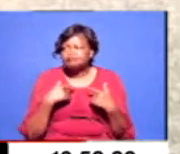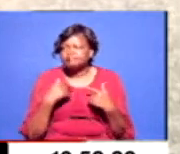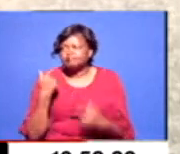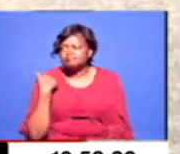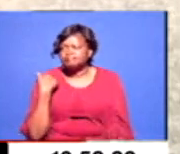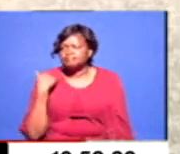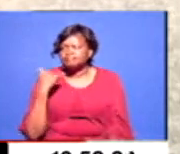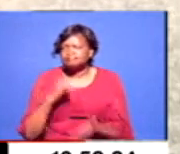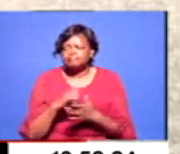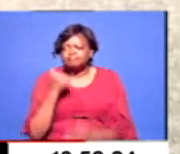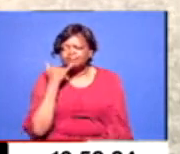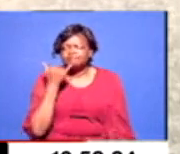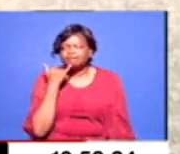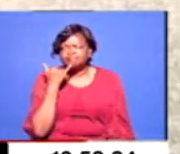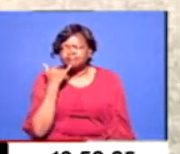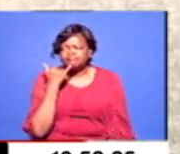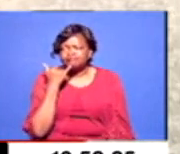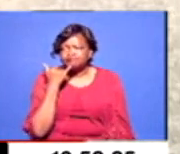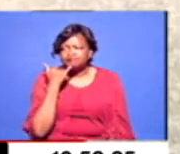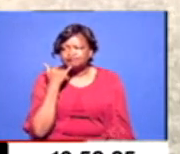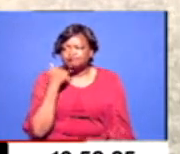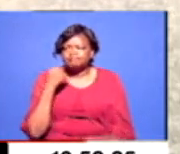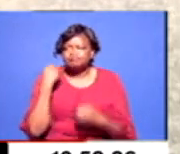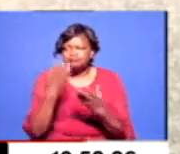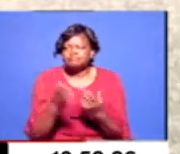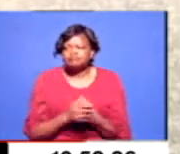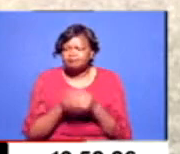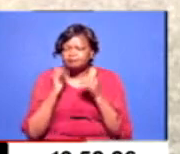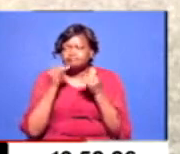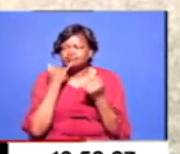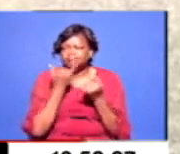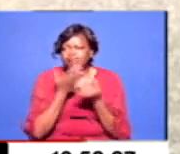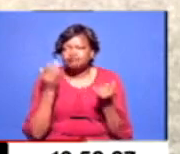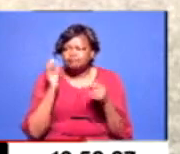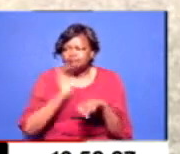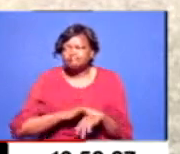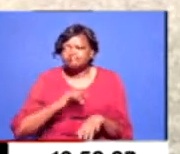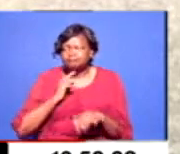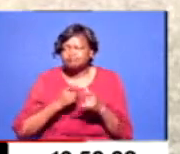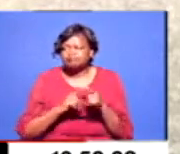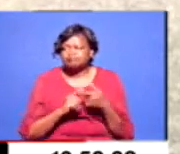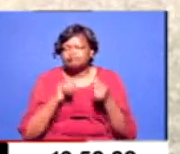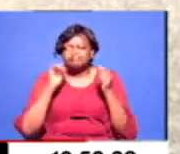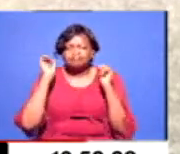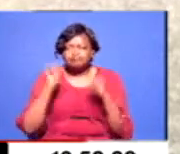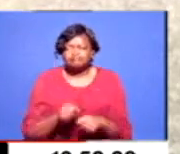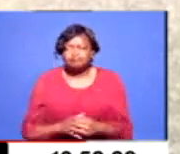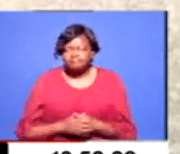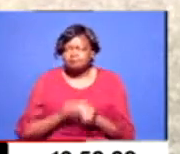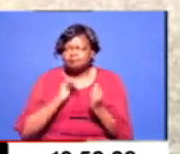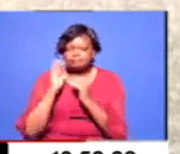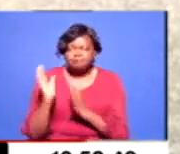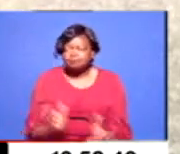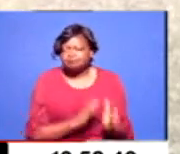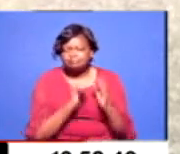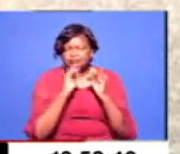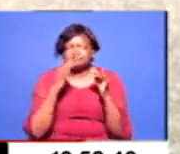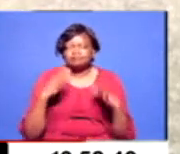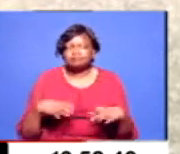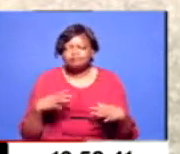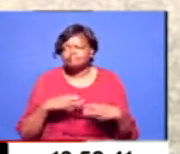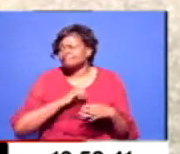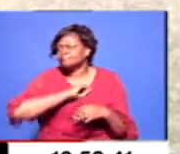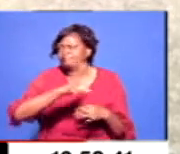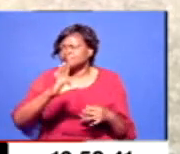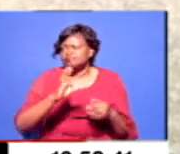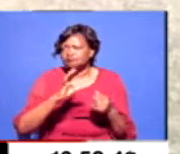call. The numbers that we are going to give, if you call them, you will get us, and we can organize. If somebody is far and he